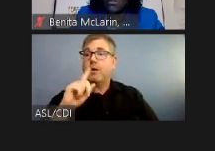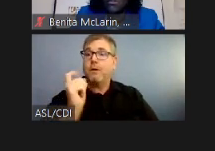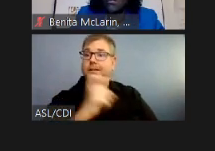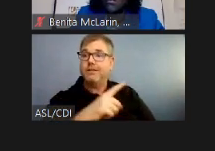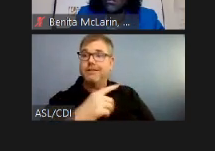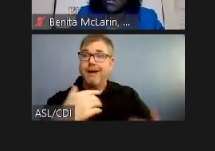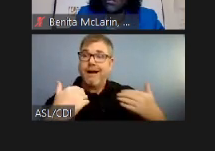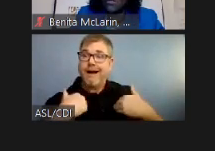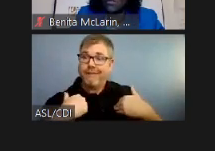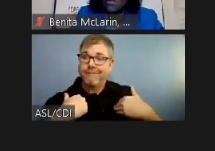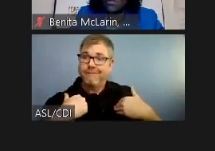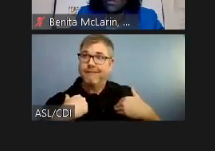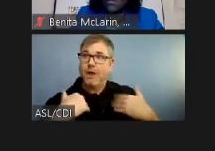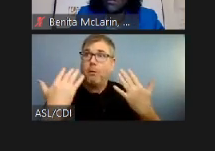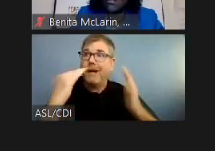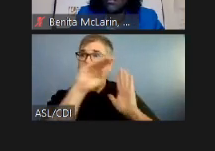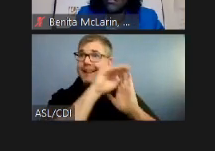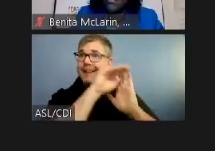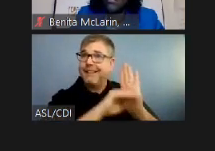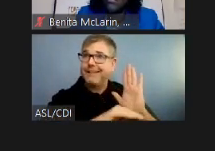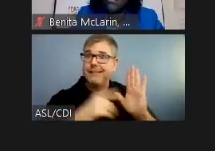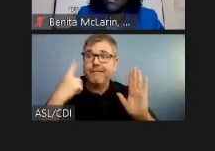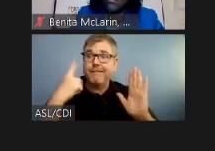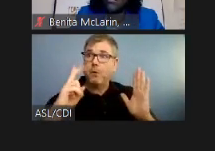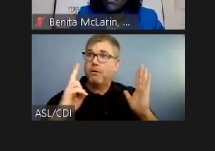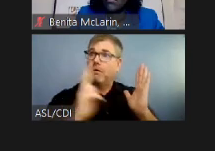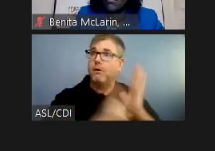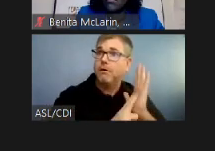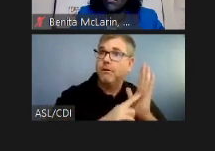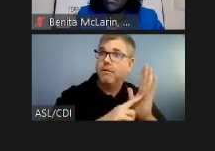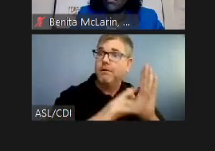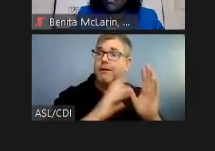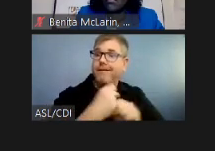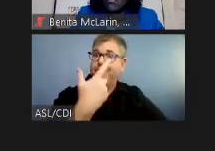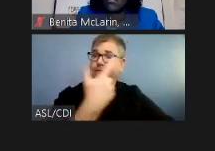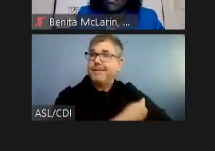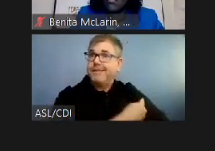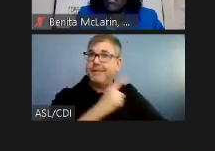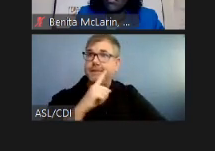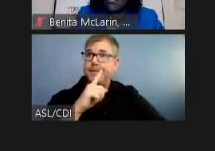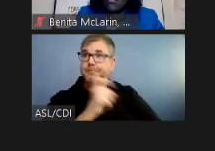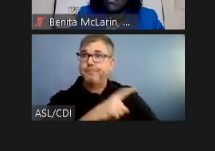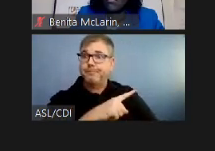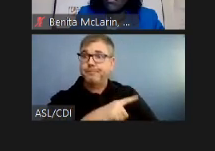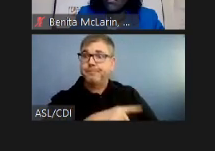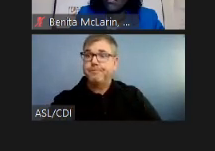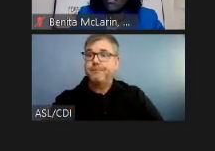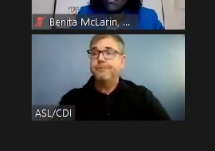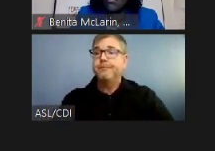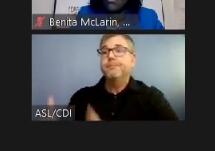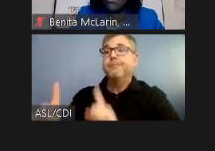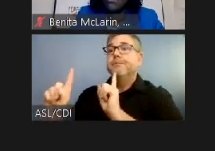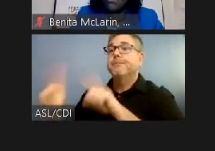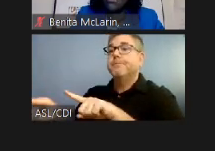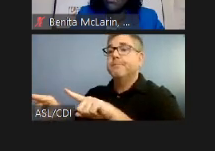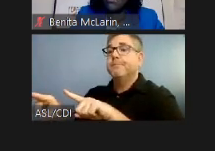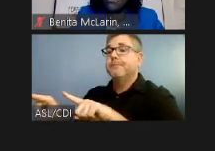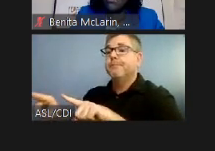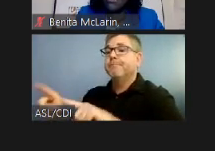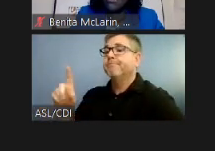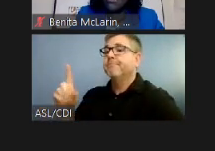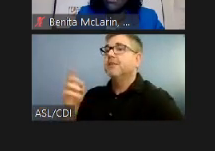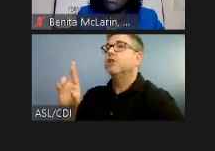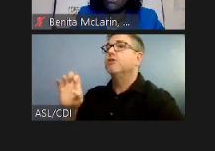There is not a waiting list. There is, if you are in the phases or the tiers and you have been notified, then you can